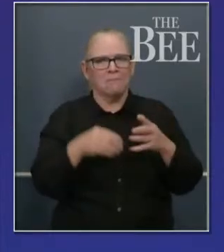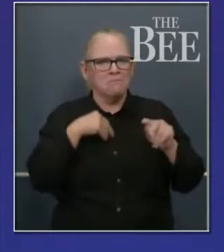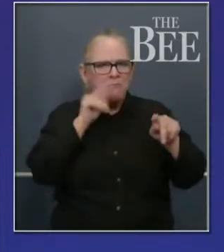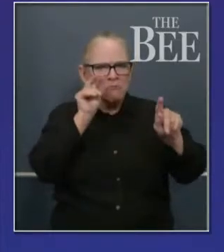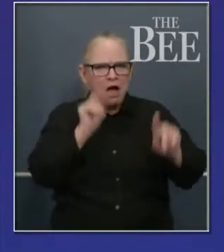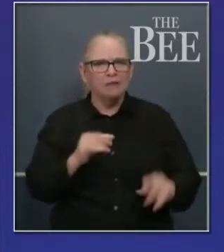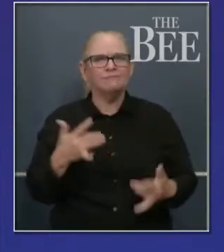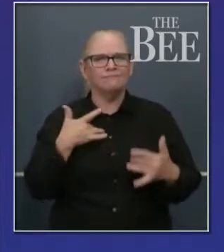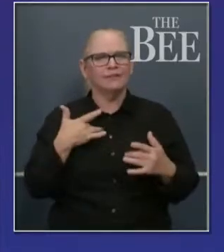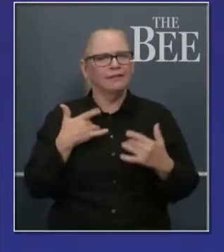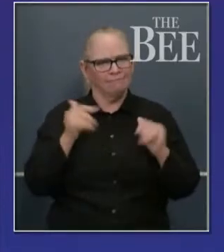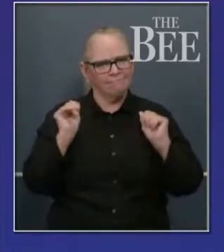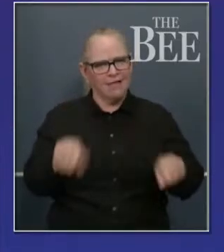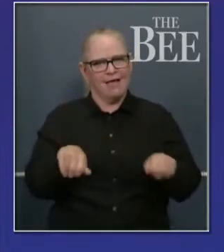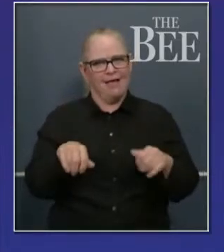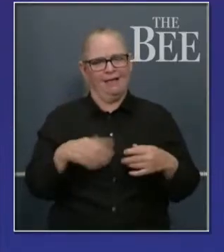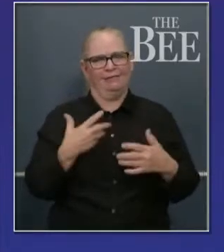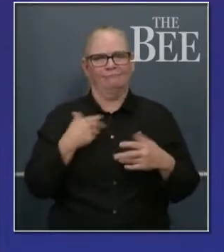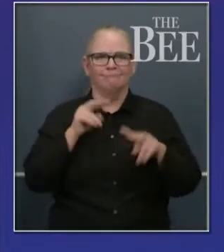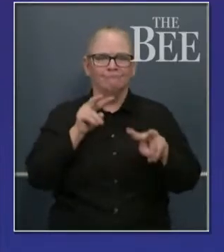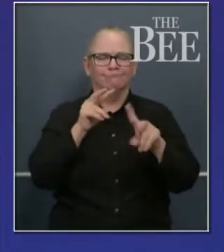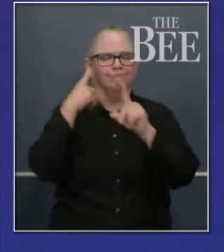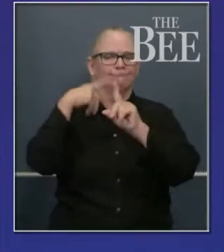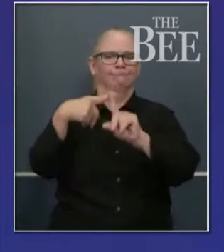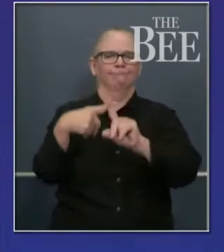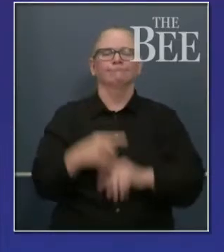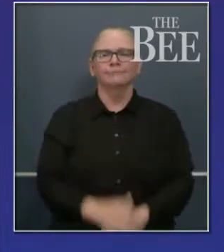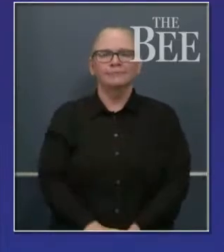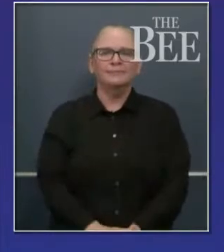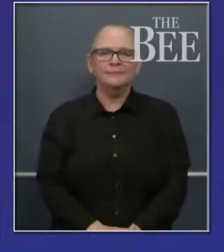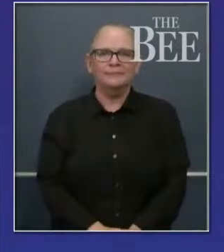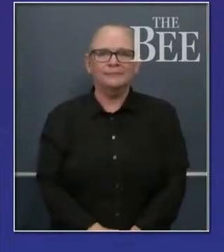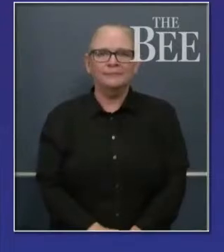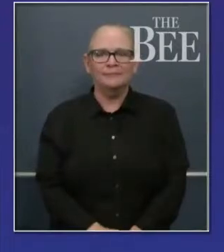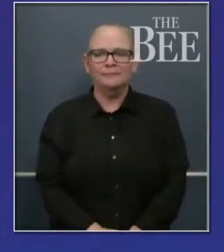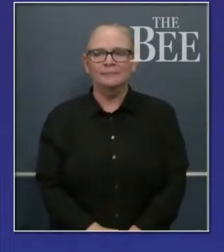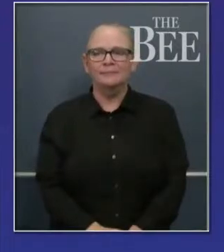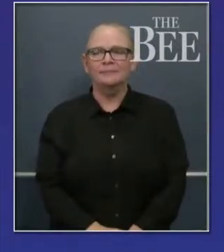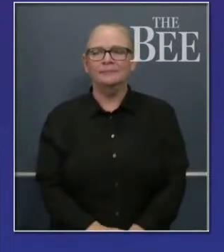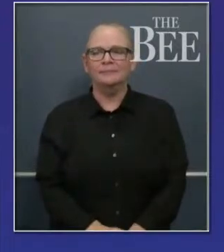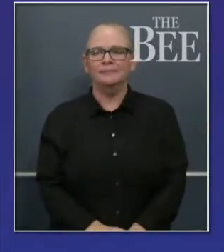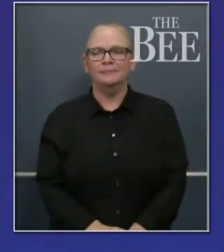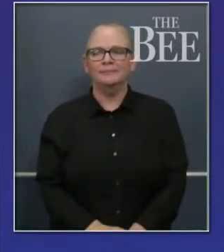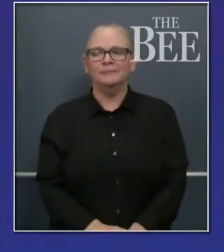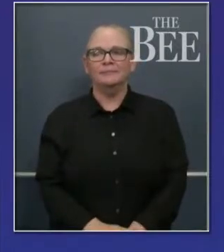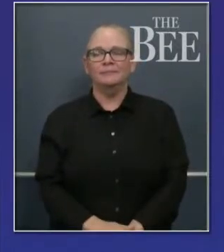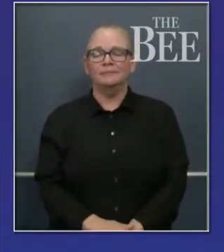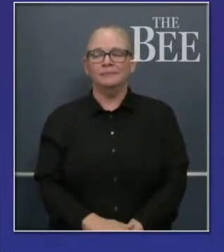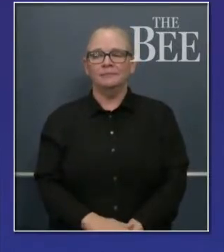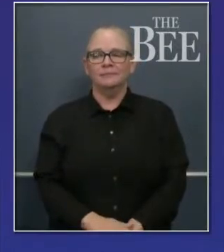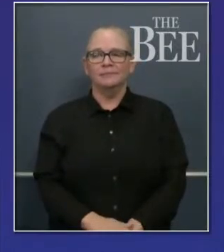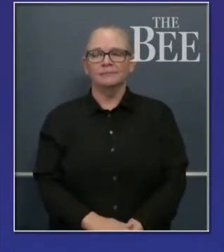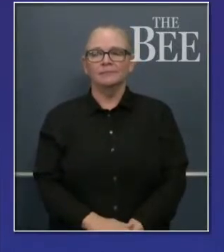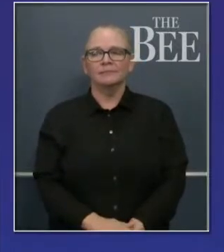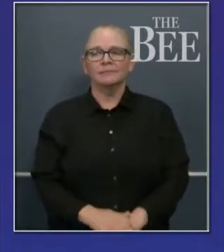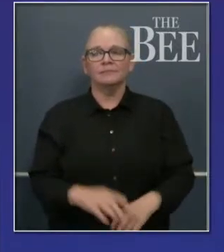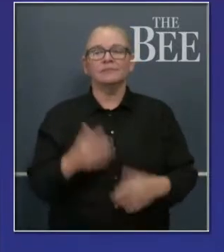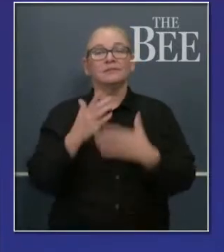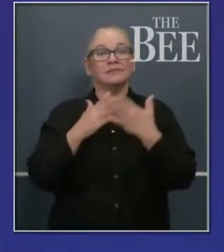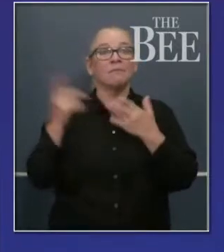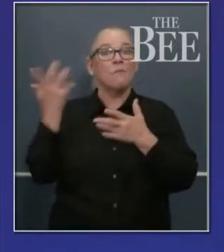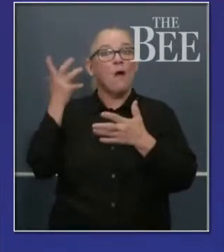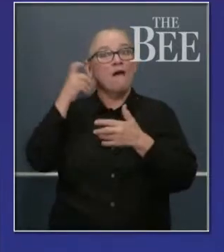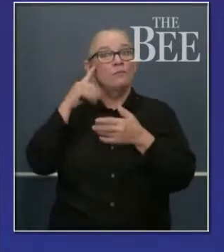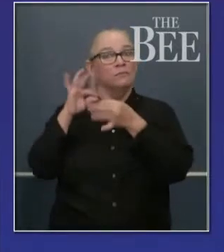that next week. Just to reiterate a couple of things that the governor said, we're in lots of active conversations with our counties. There's